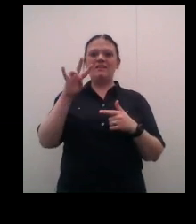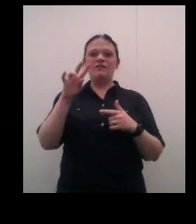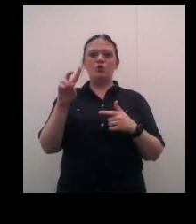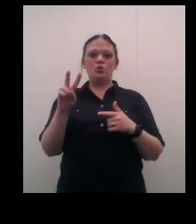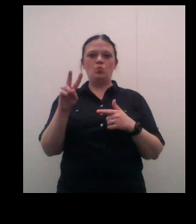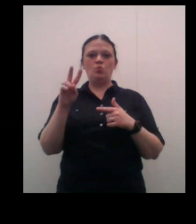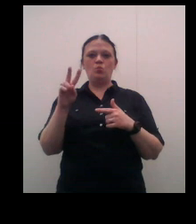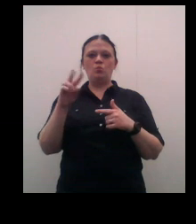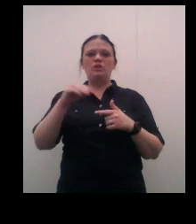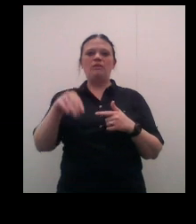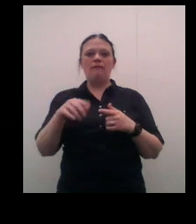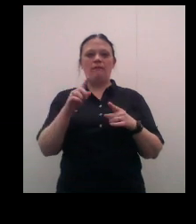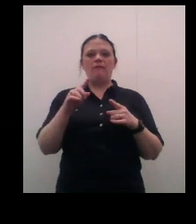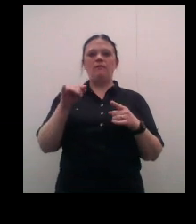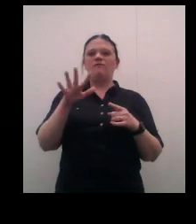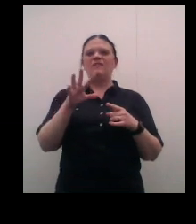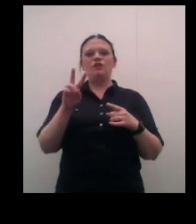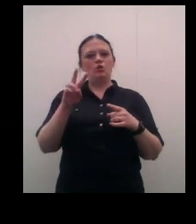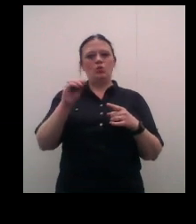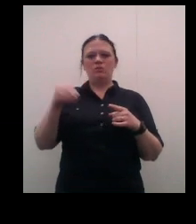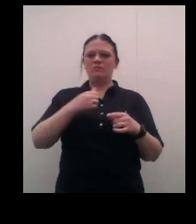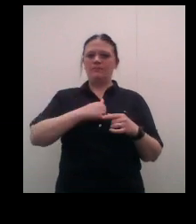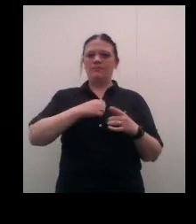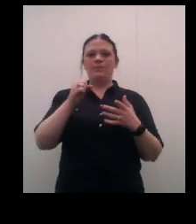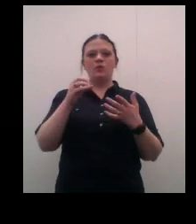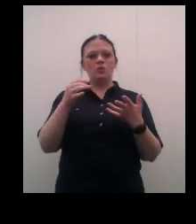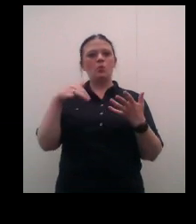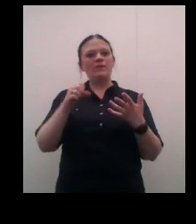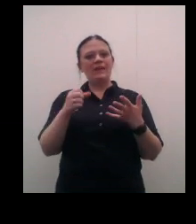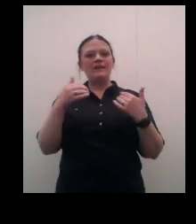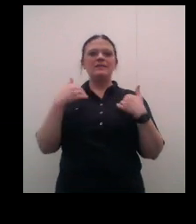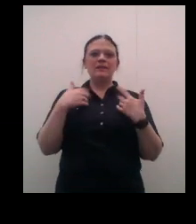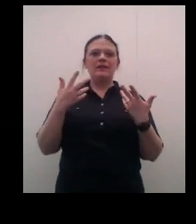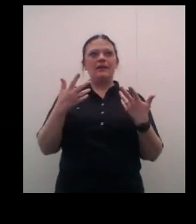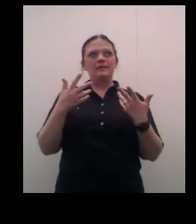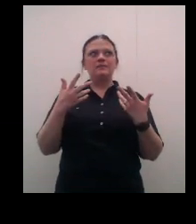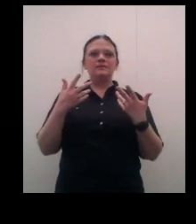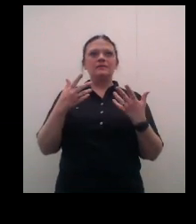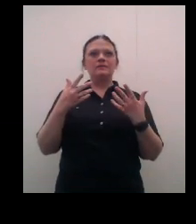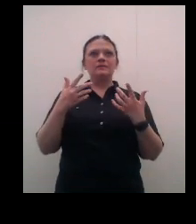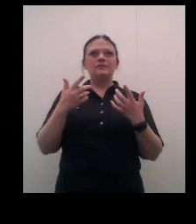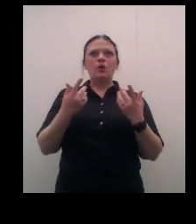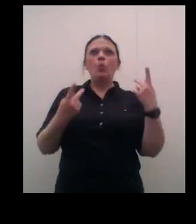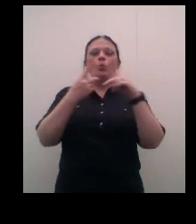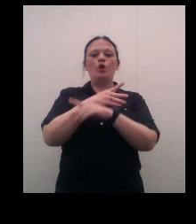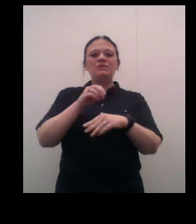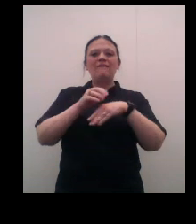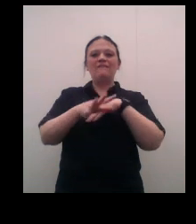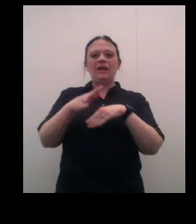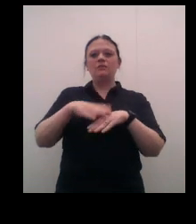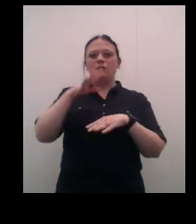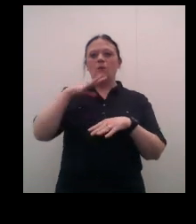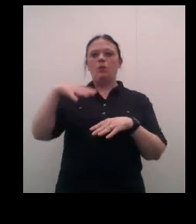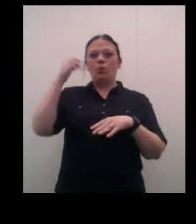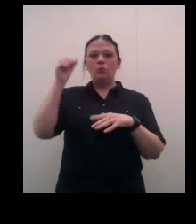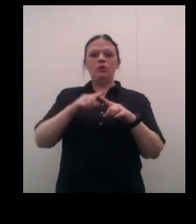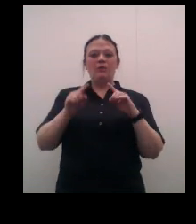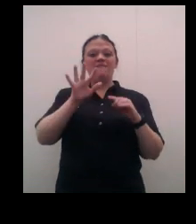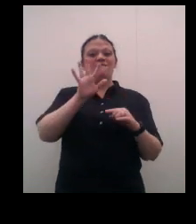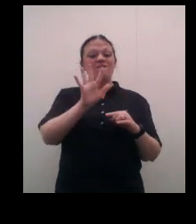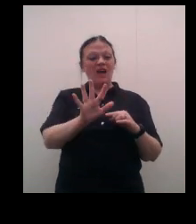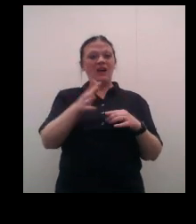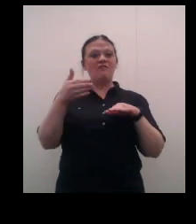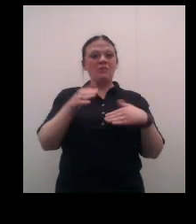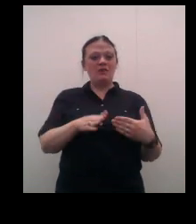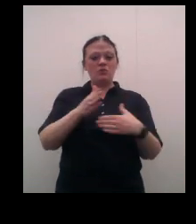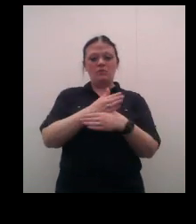it definitely has a greater effect on those that are of advanced age, we have had individuals in our community, 5 that have died between the age of 30